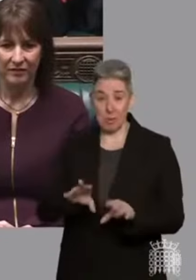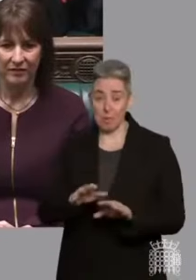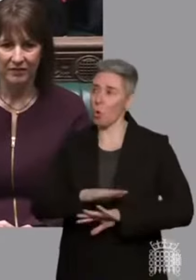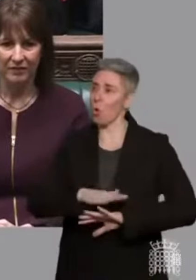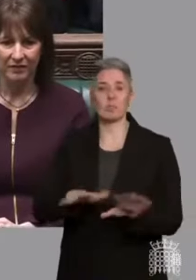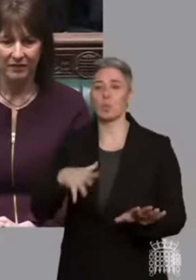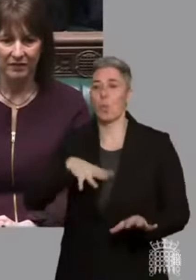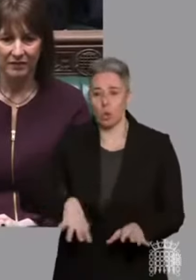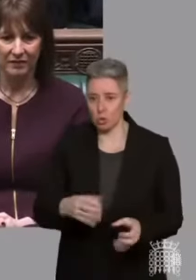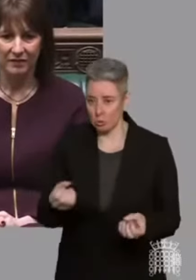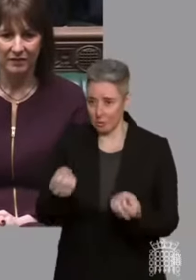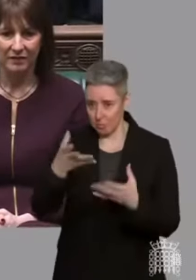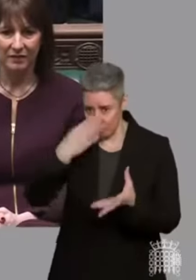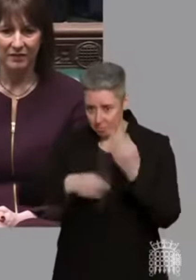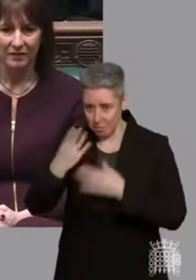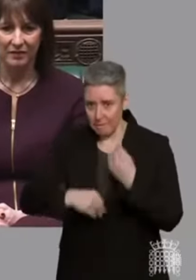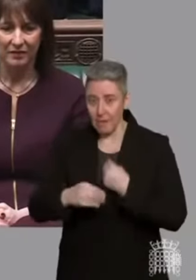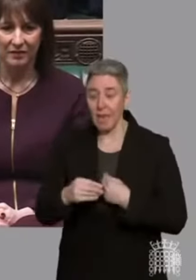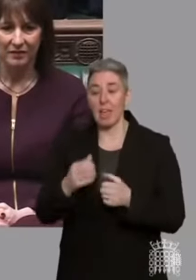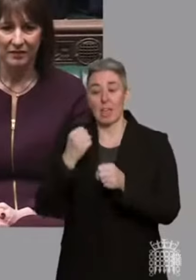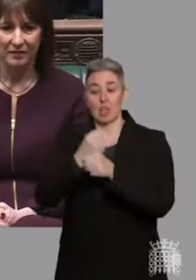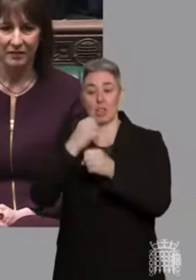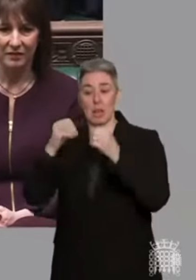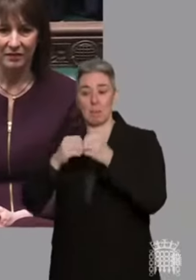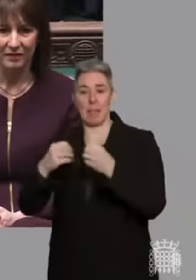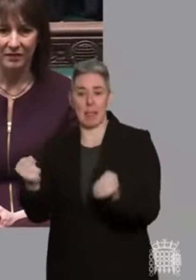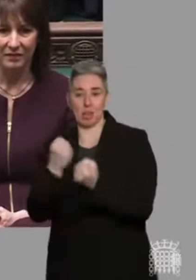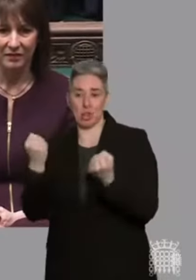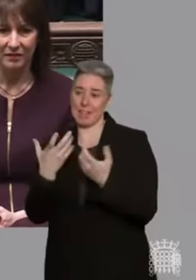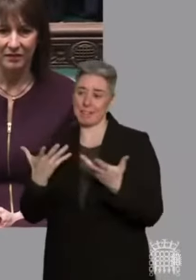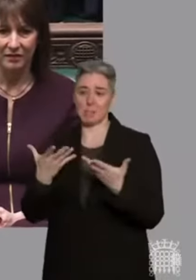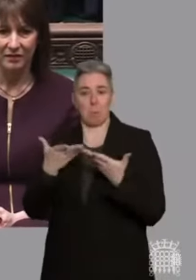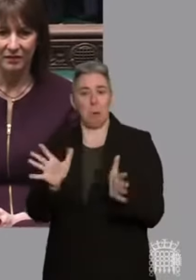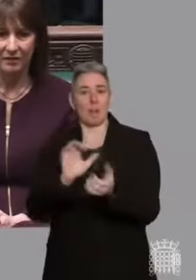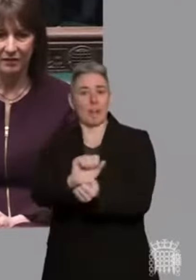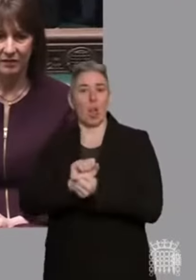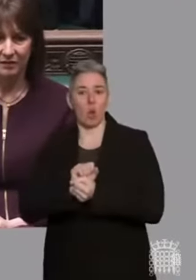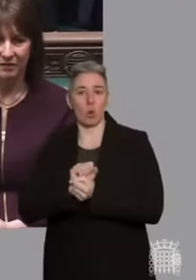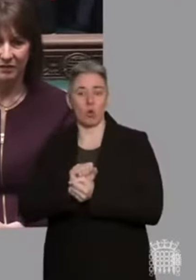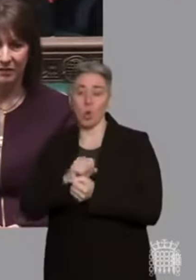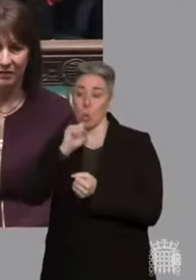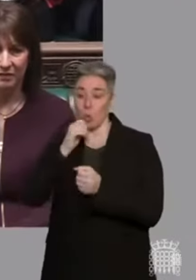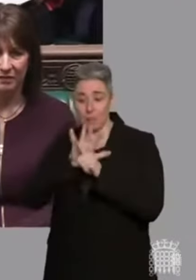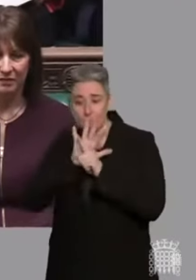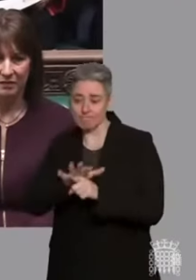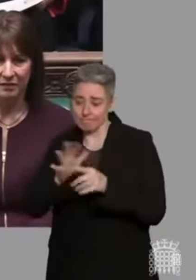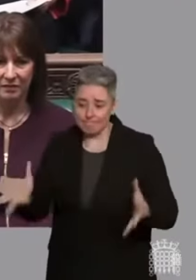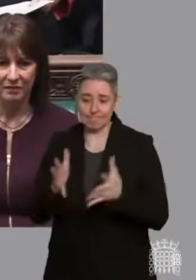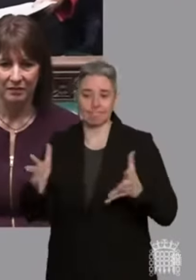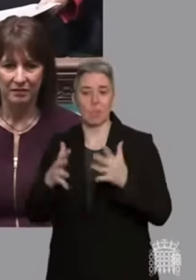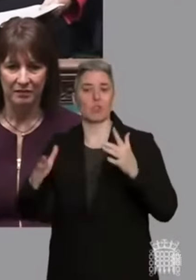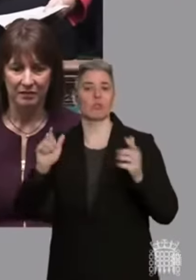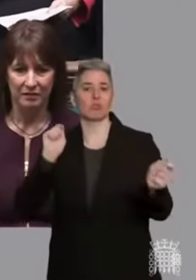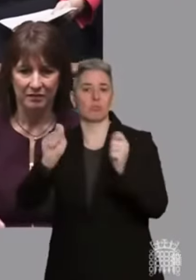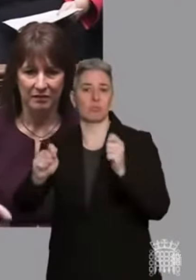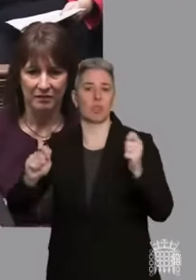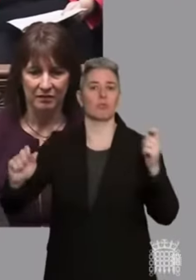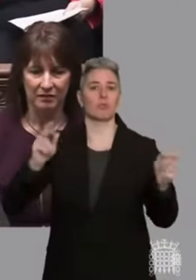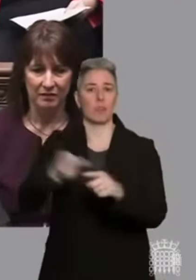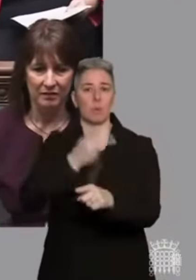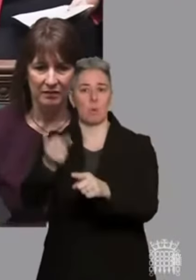will drive the move to renewables. That is not about the number of jobs in HQ. It's about the thousands